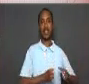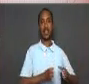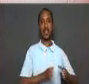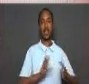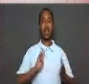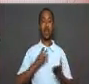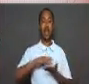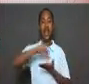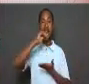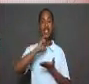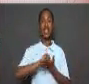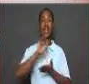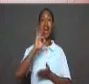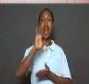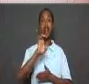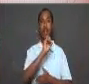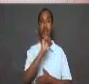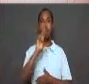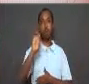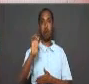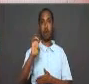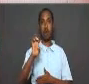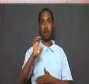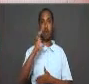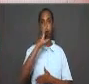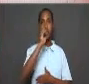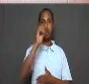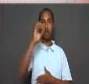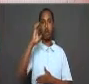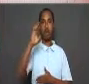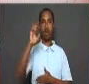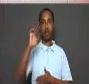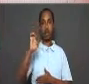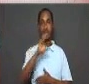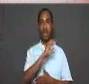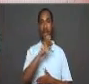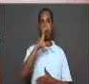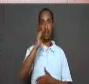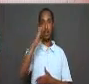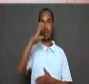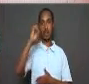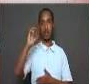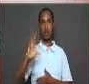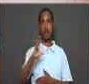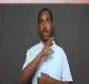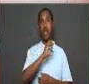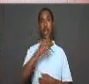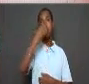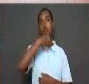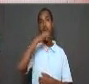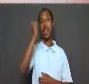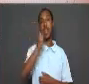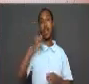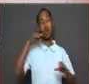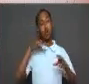We learned that iron ore, coke, limestone, and hot air go